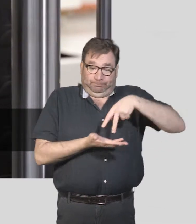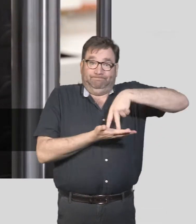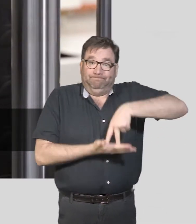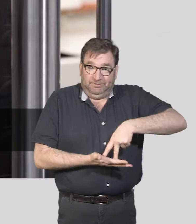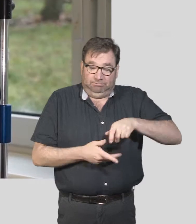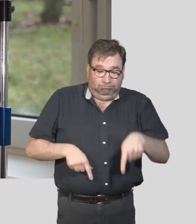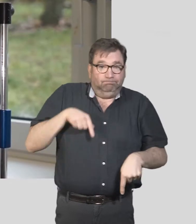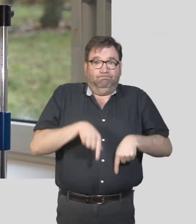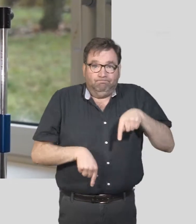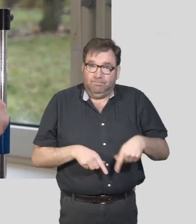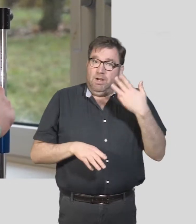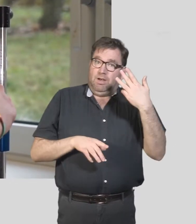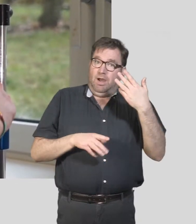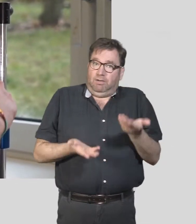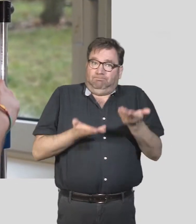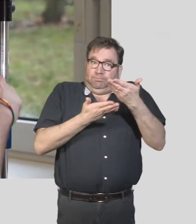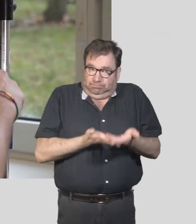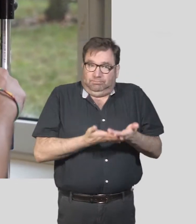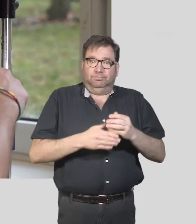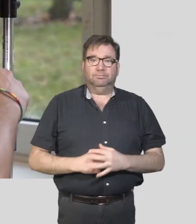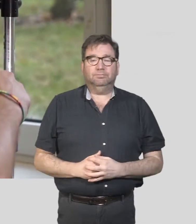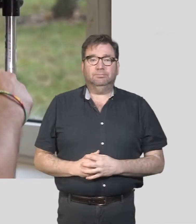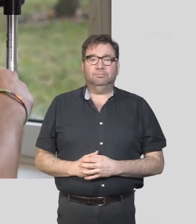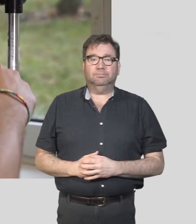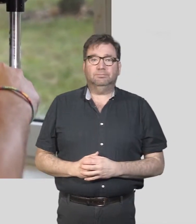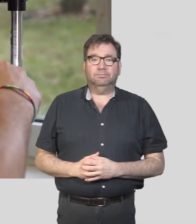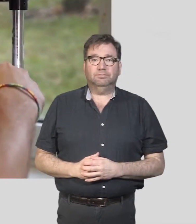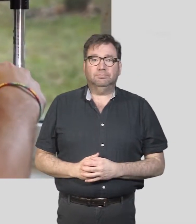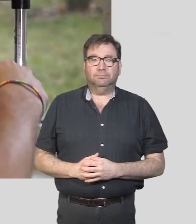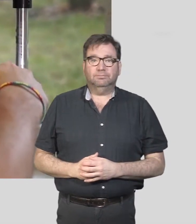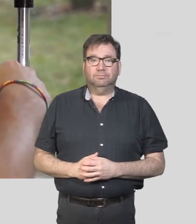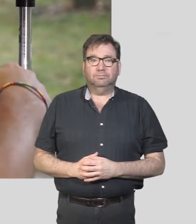on every stride. A prosthetic knee is attached to a socket.